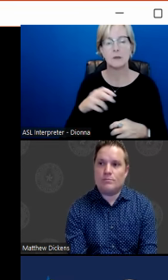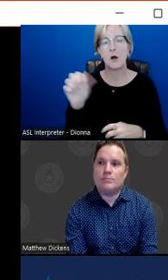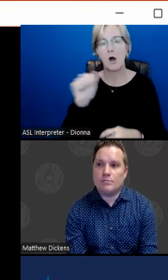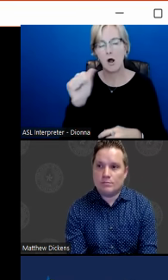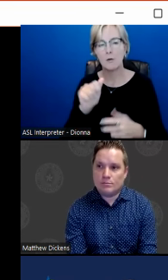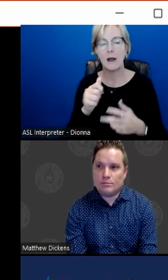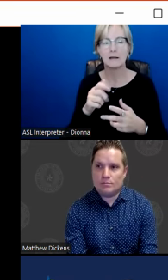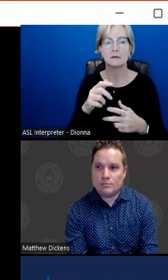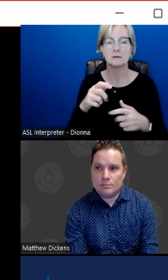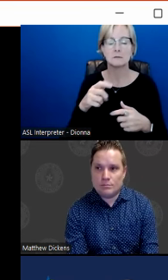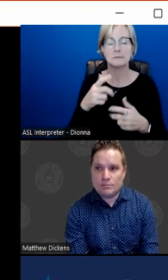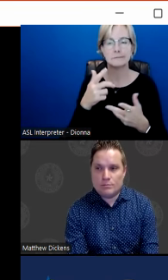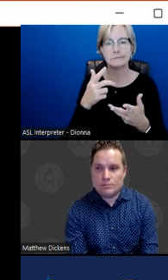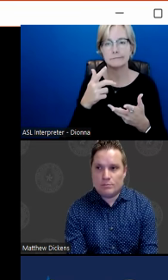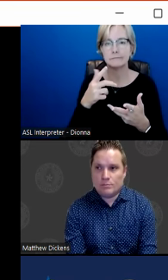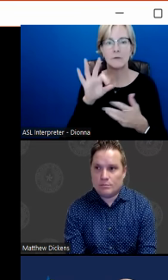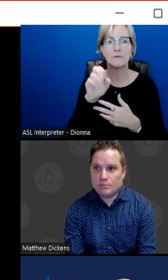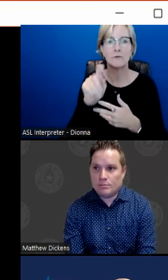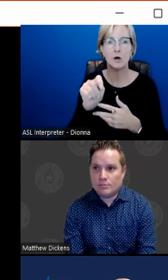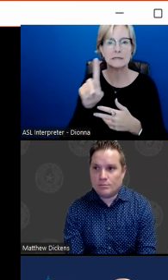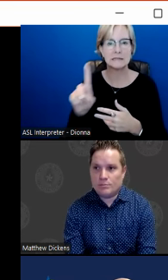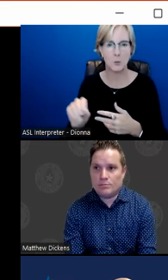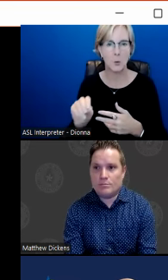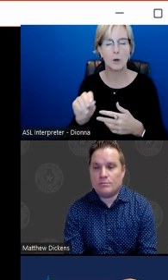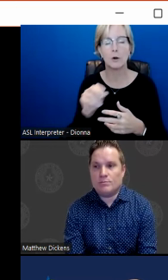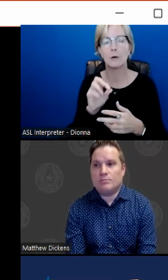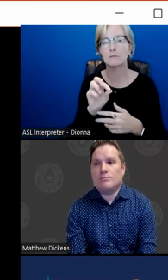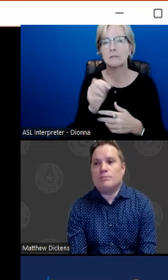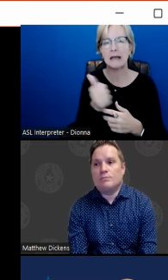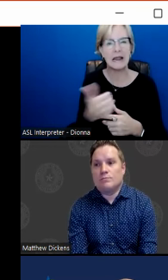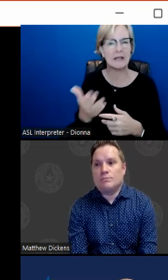disorder, or any other medical condition causing a person to use a